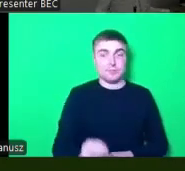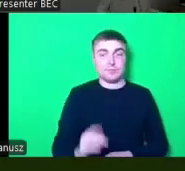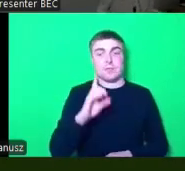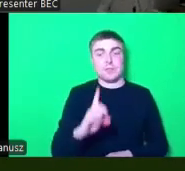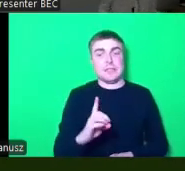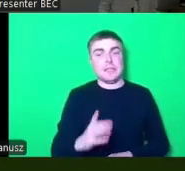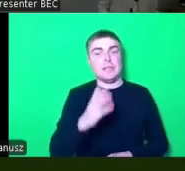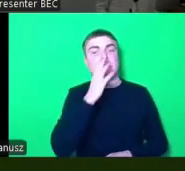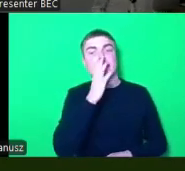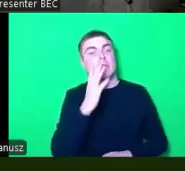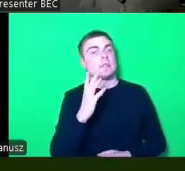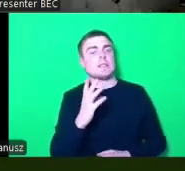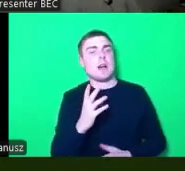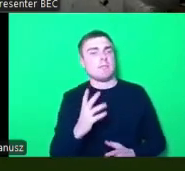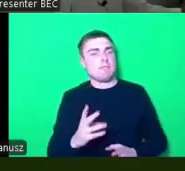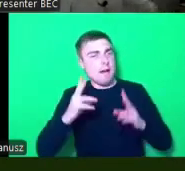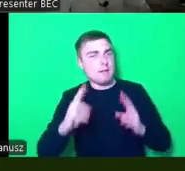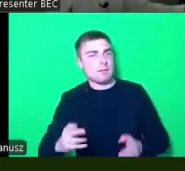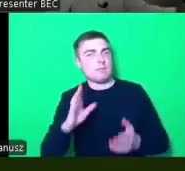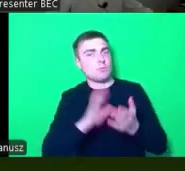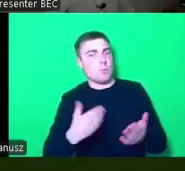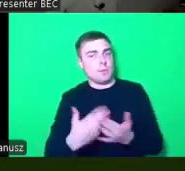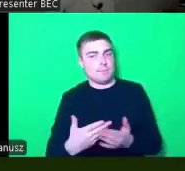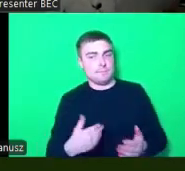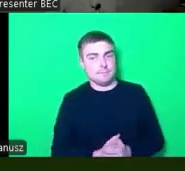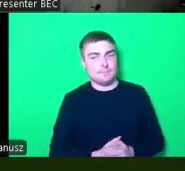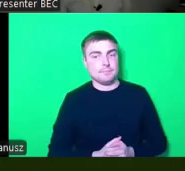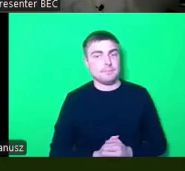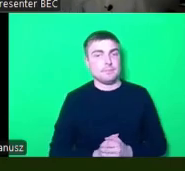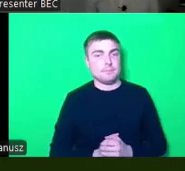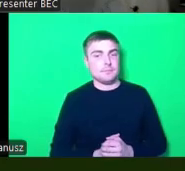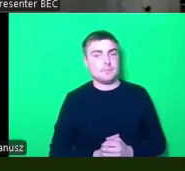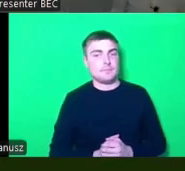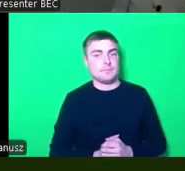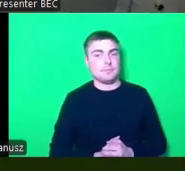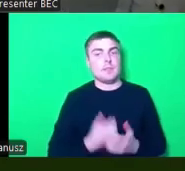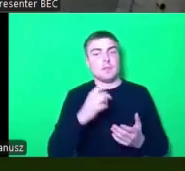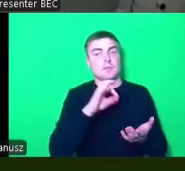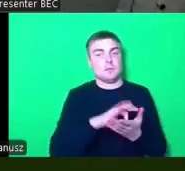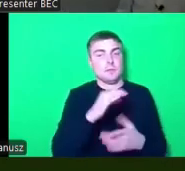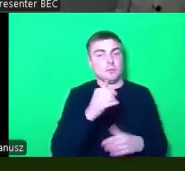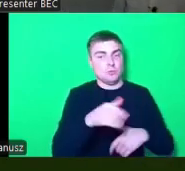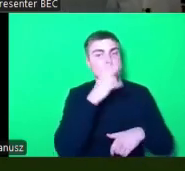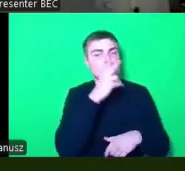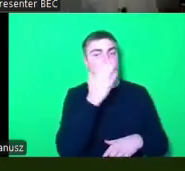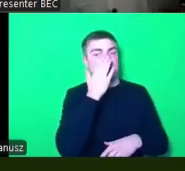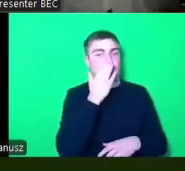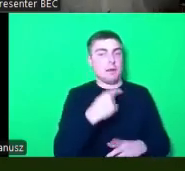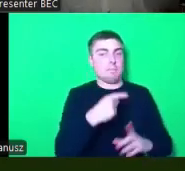where do we put what? Because of course there's interactions that can be positive or negative.